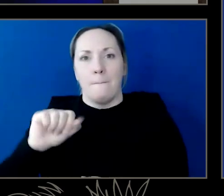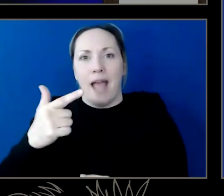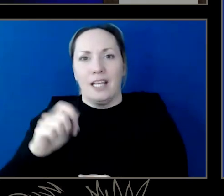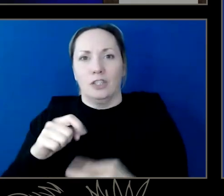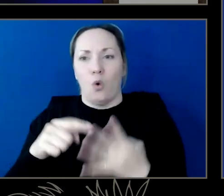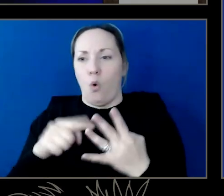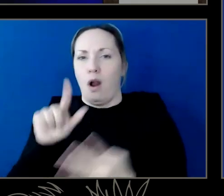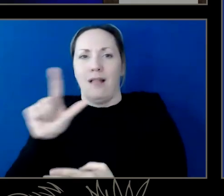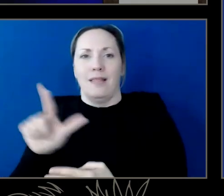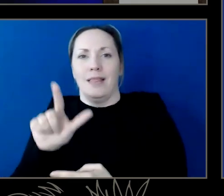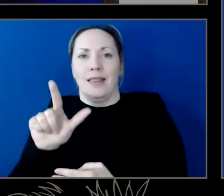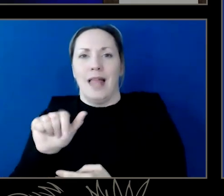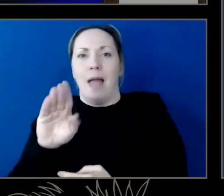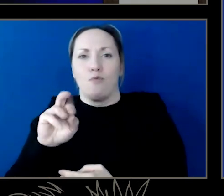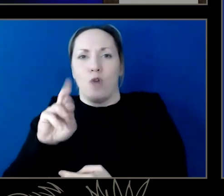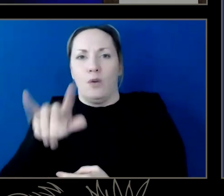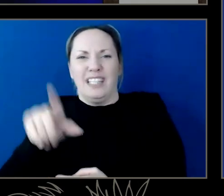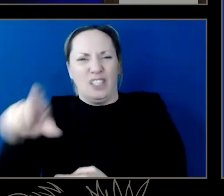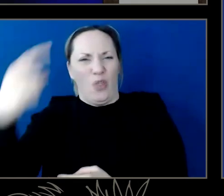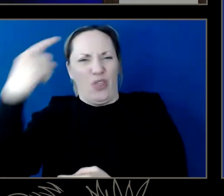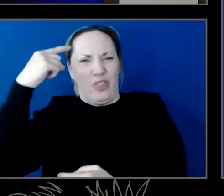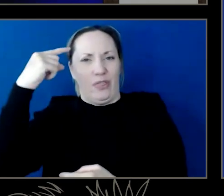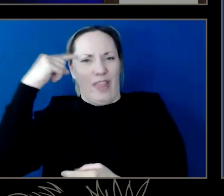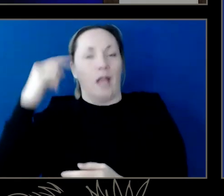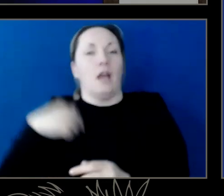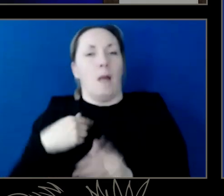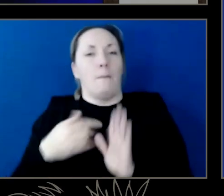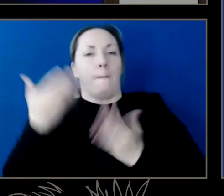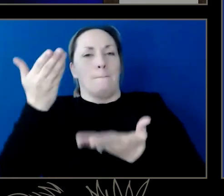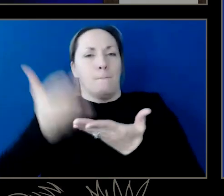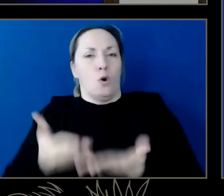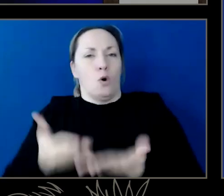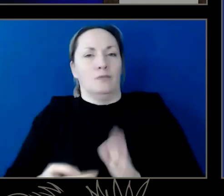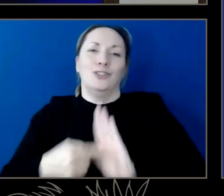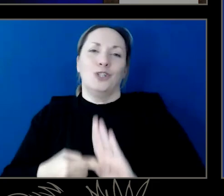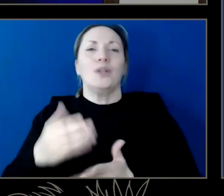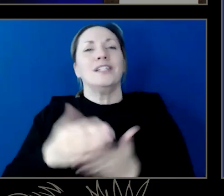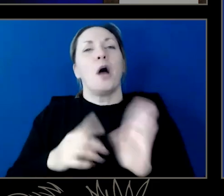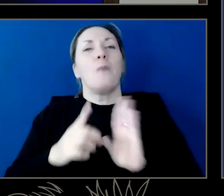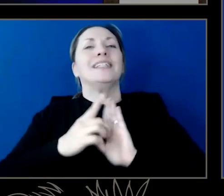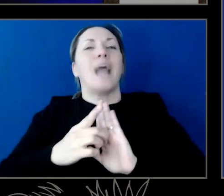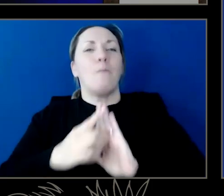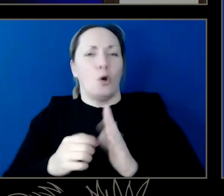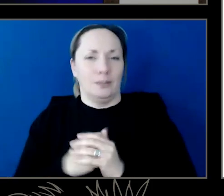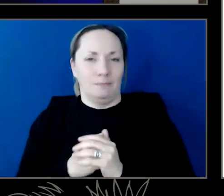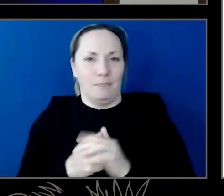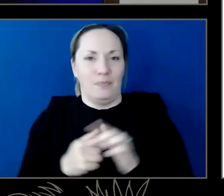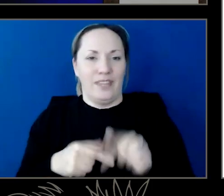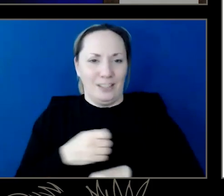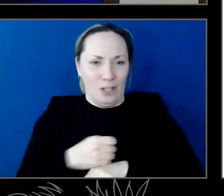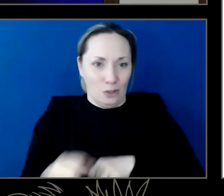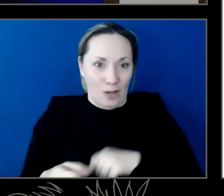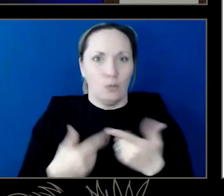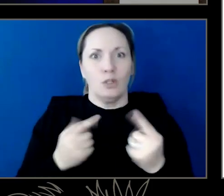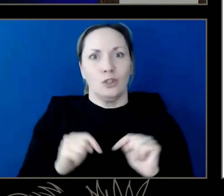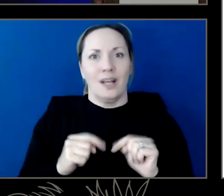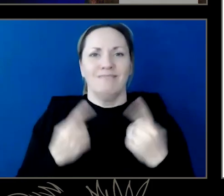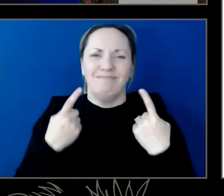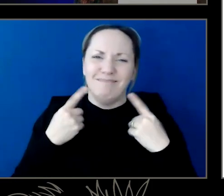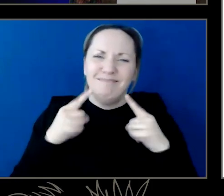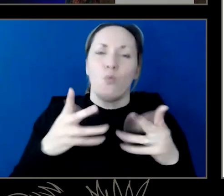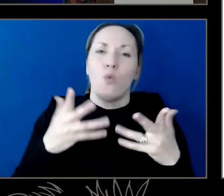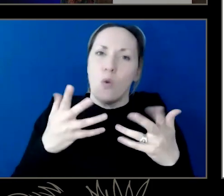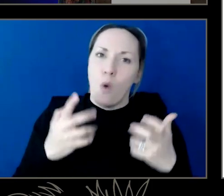we do. And I'm going to prove that by showing you some fun little demos. This is the stage we're trying to get to with our